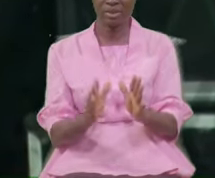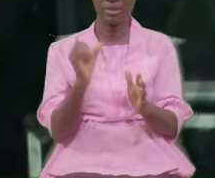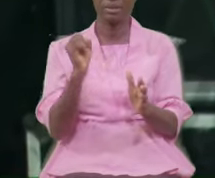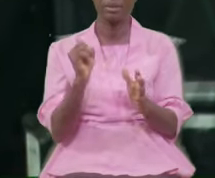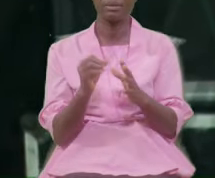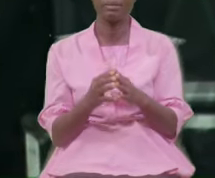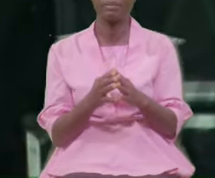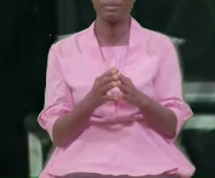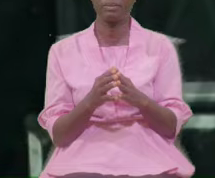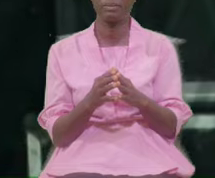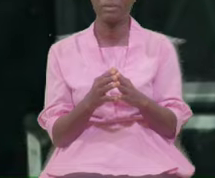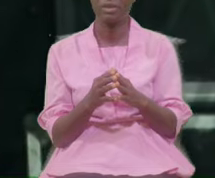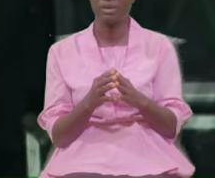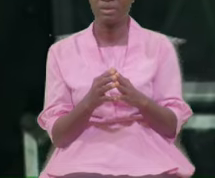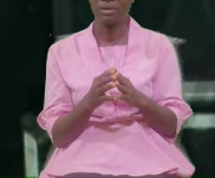mga